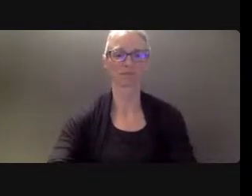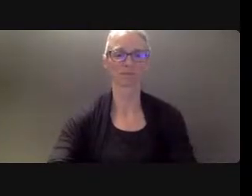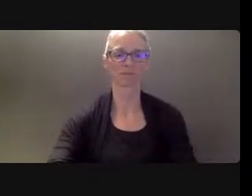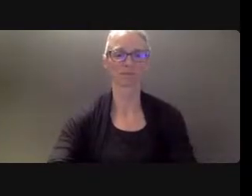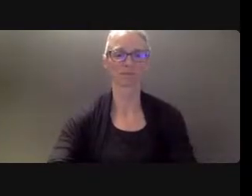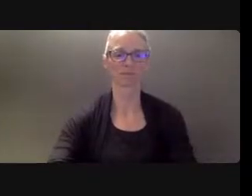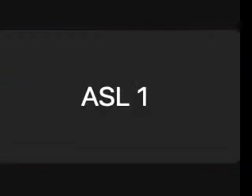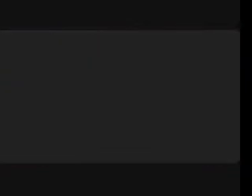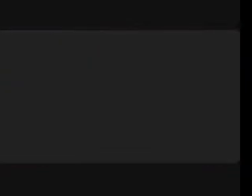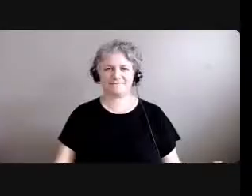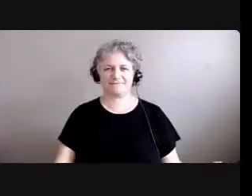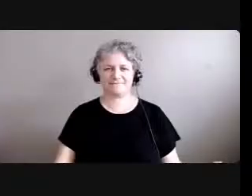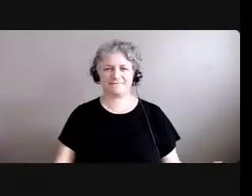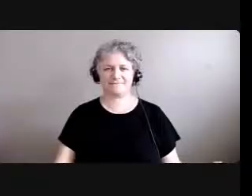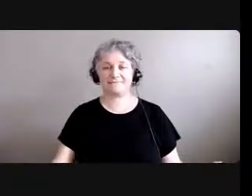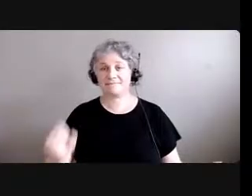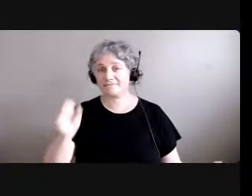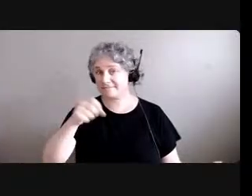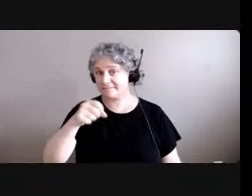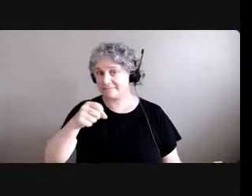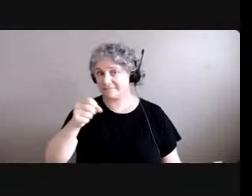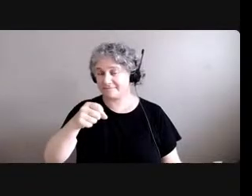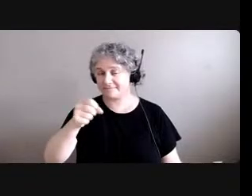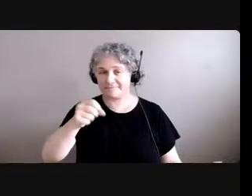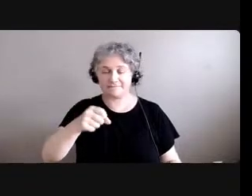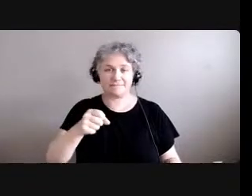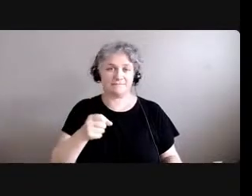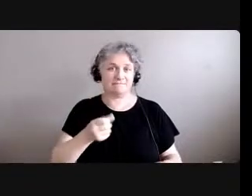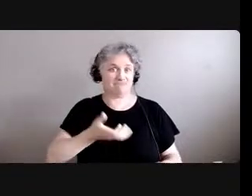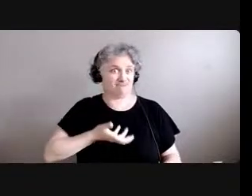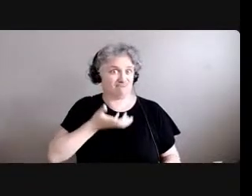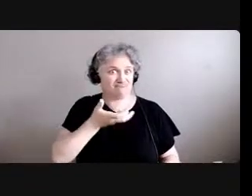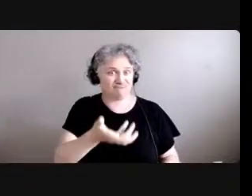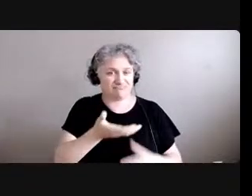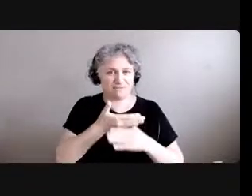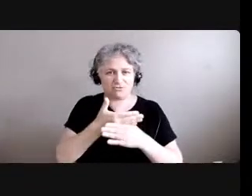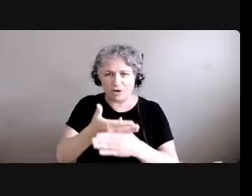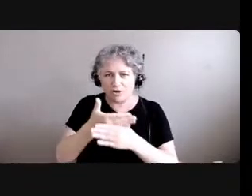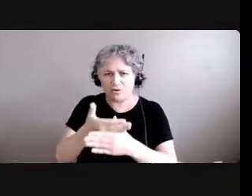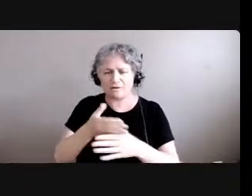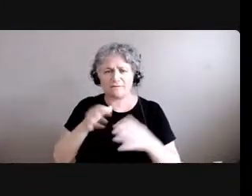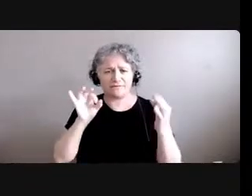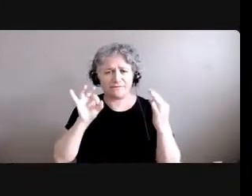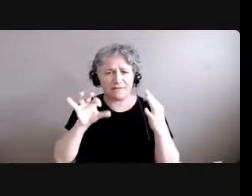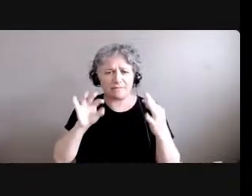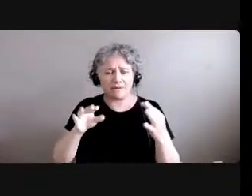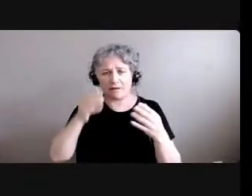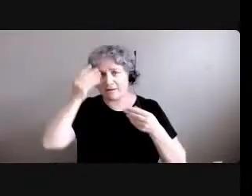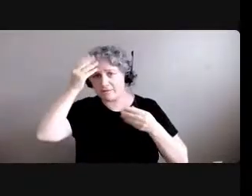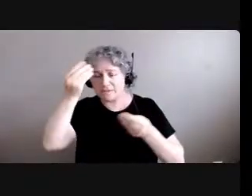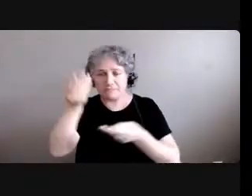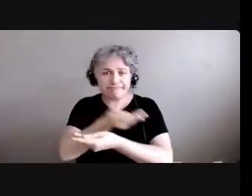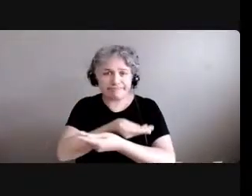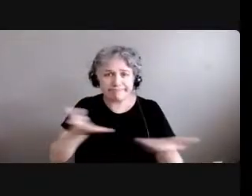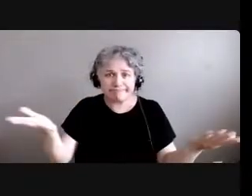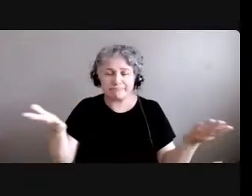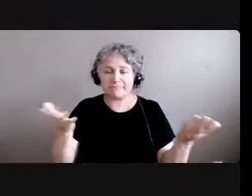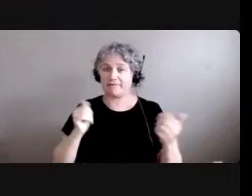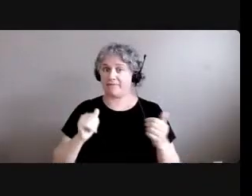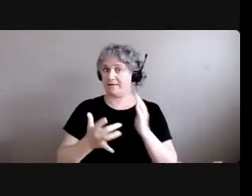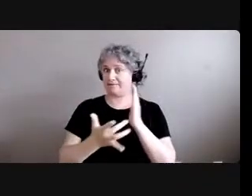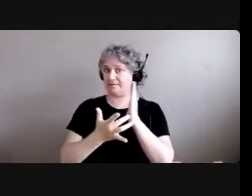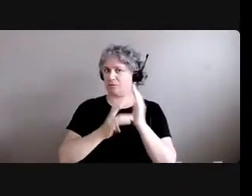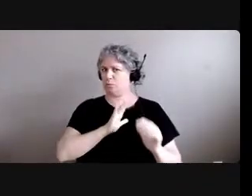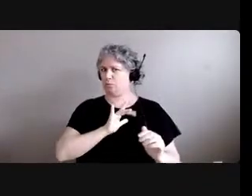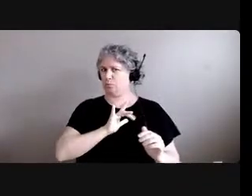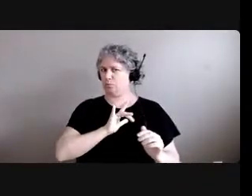through information sharing is a role that technology can play. Absolutely. Heather, I'd love